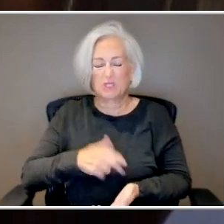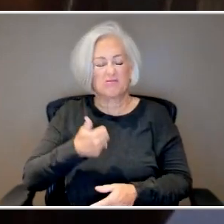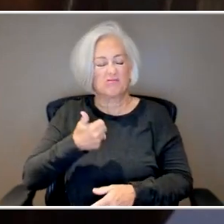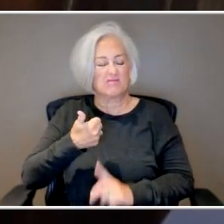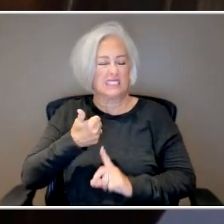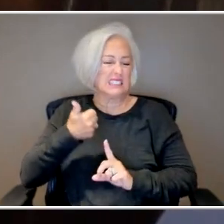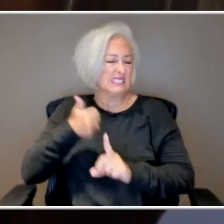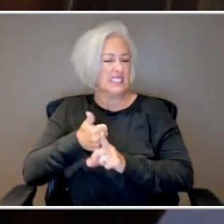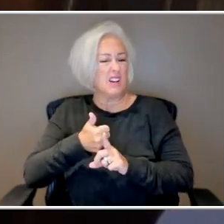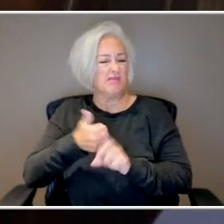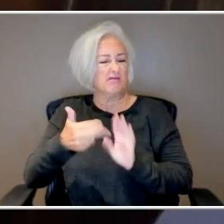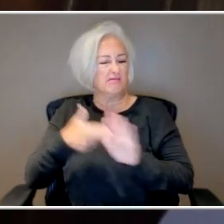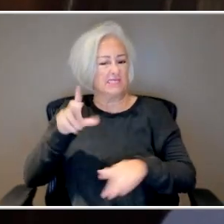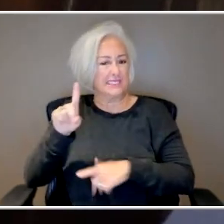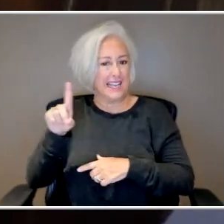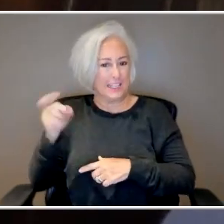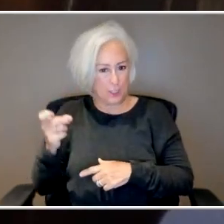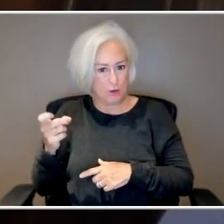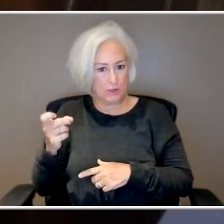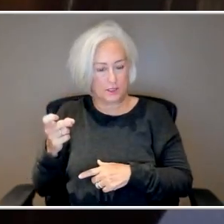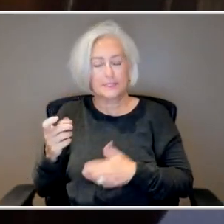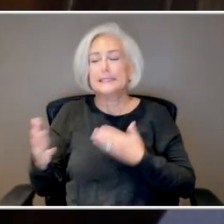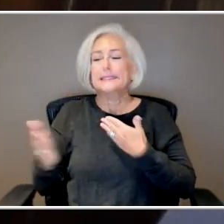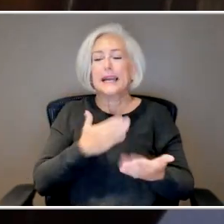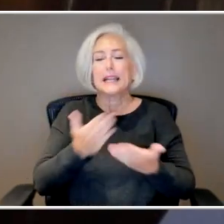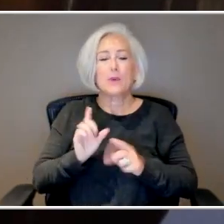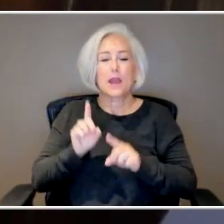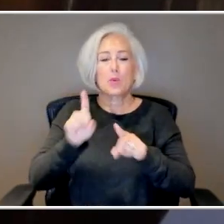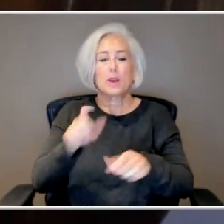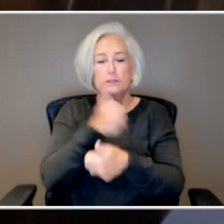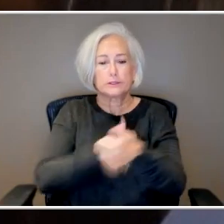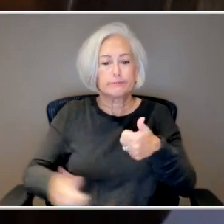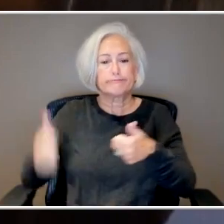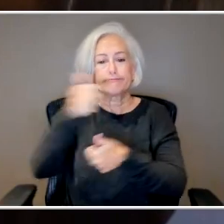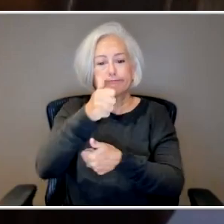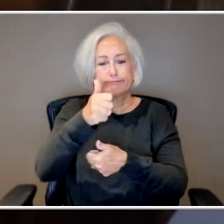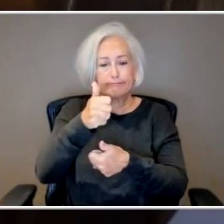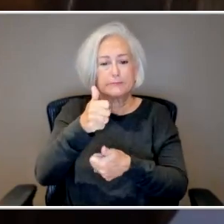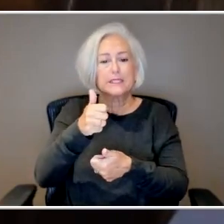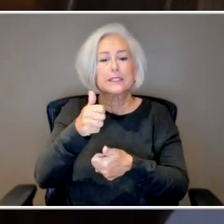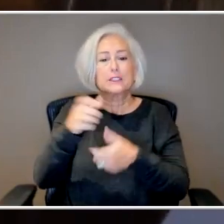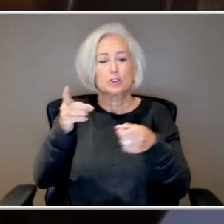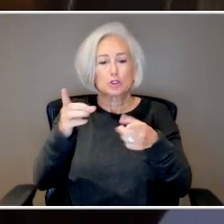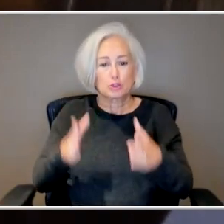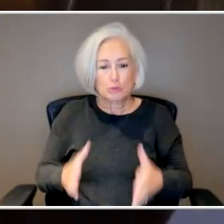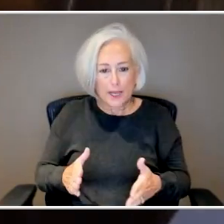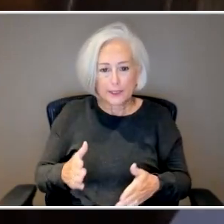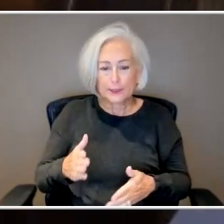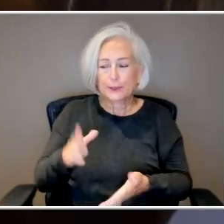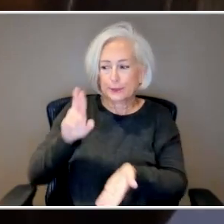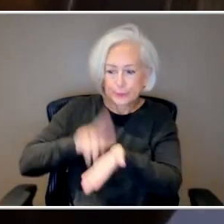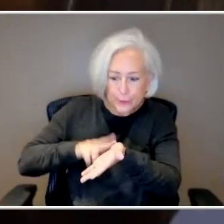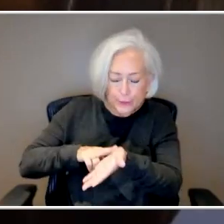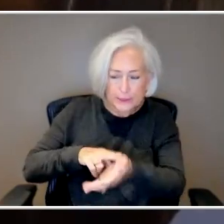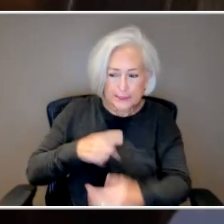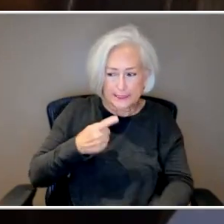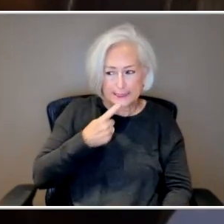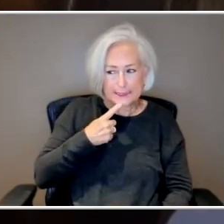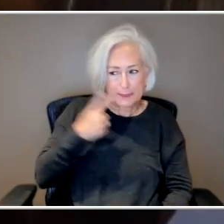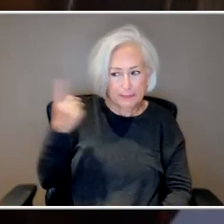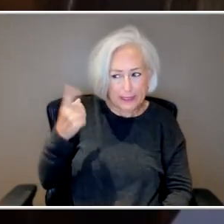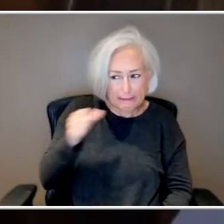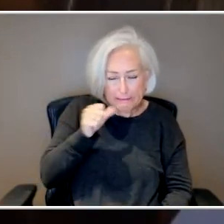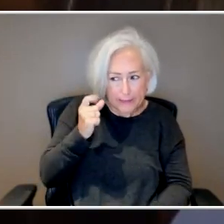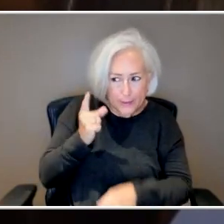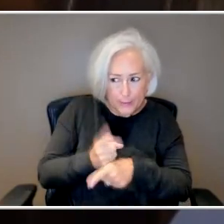my executive director, who's also a nurse, and said, something's not right. I hope this isn't the start of